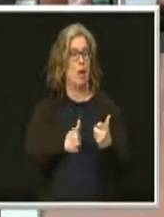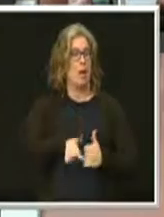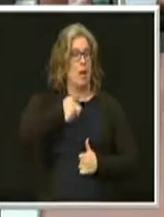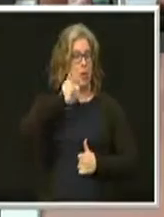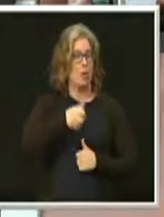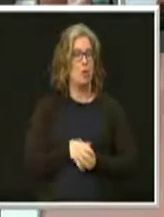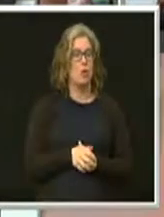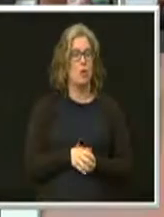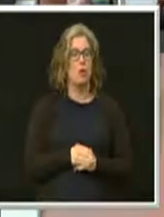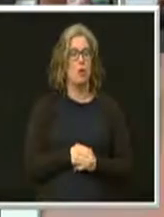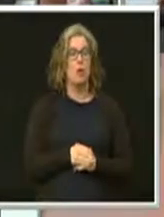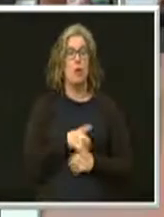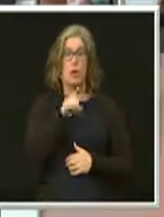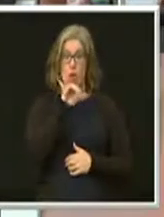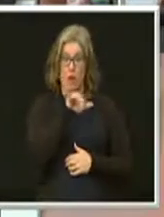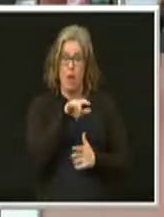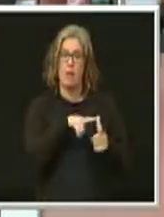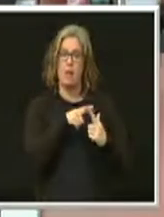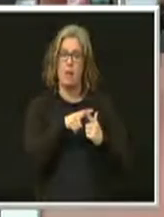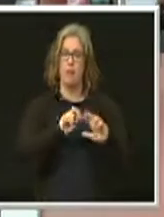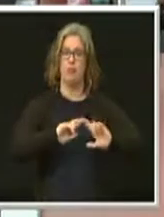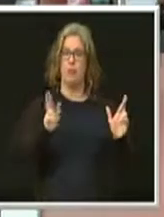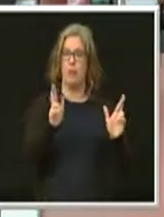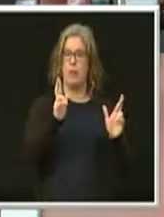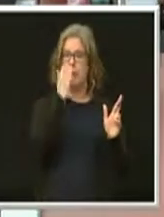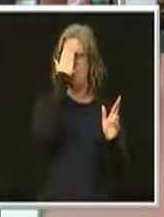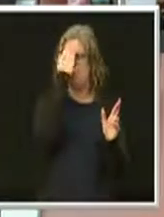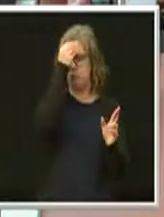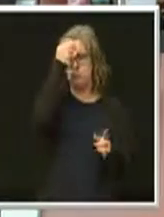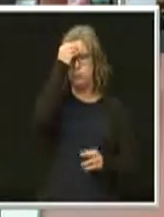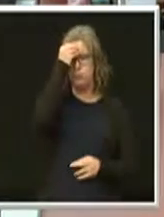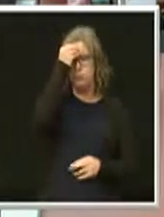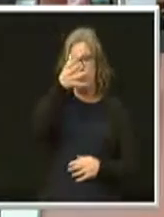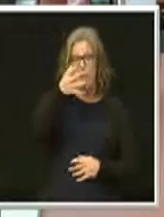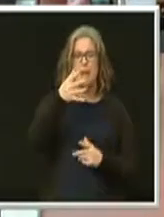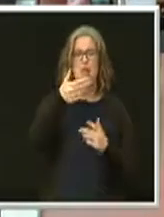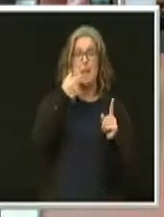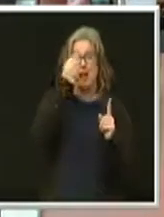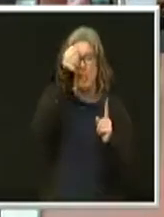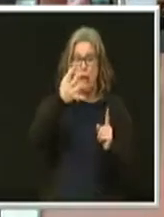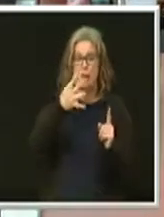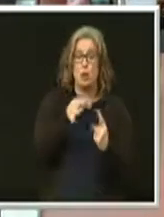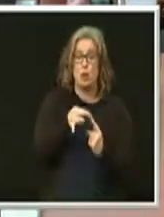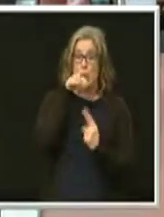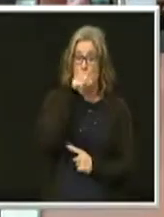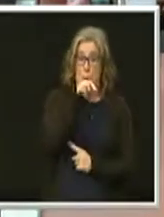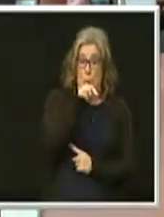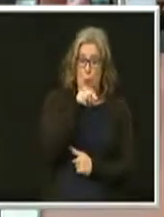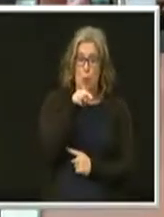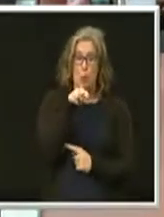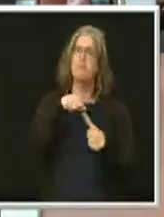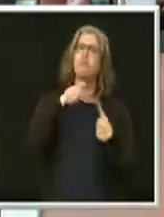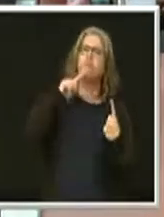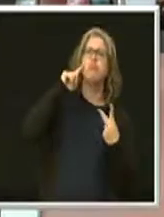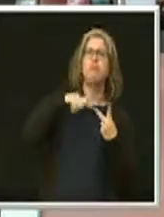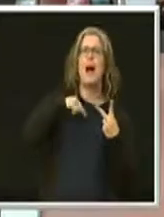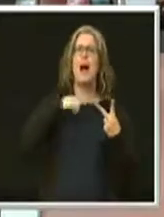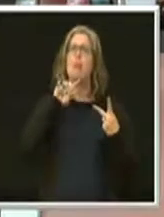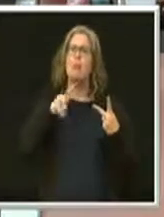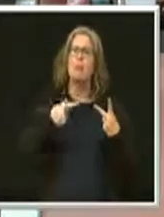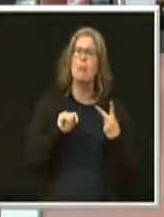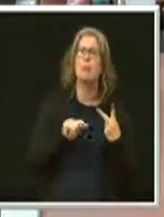quickly. And when they do, they'll be armed with more information, better information, unique to you, that you may need